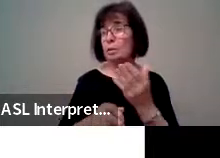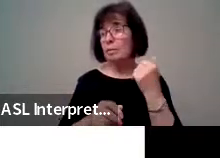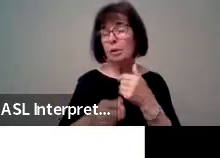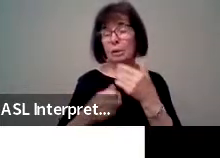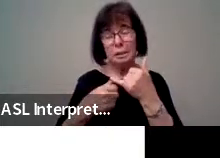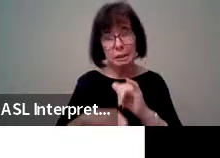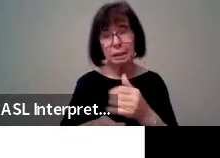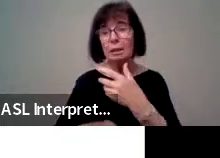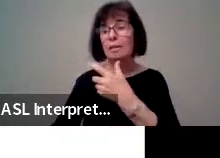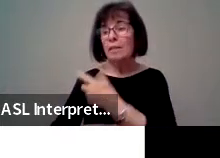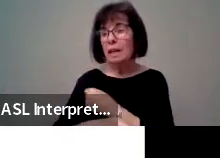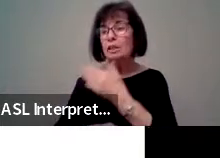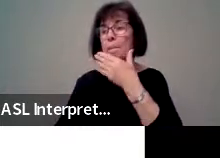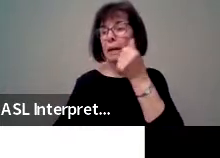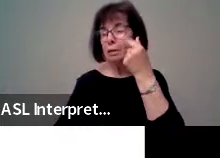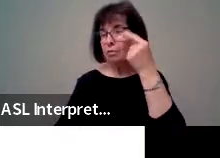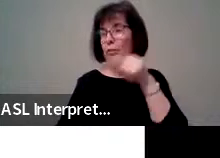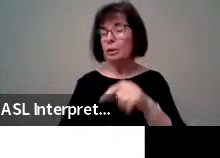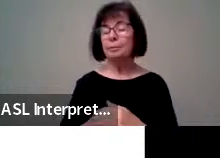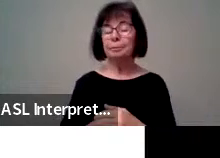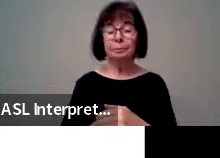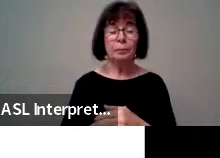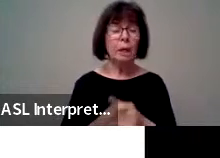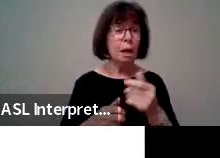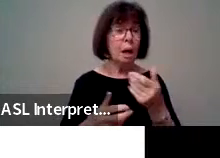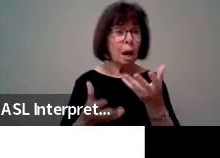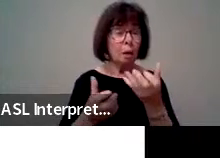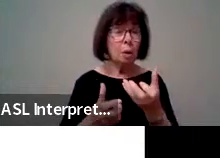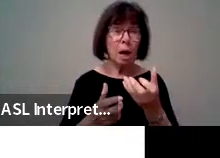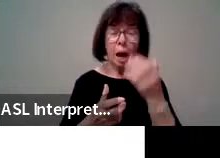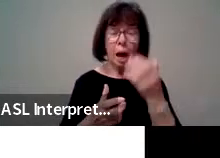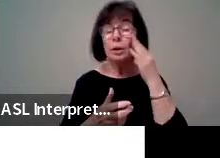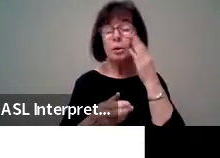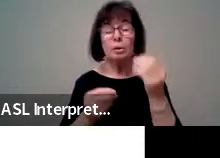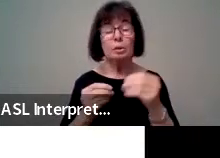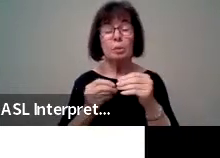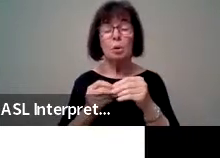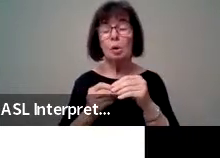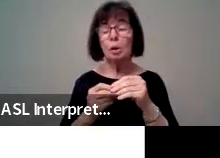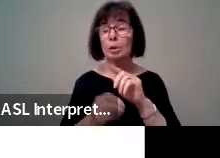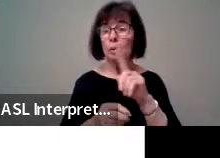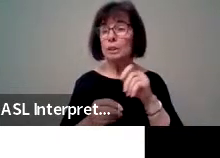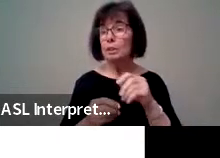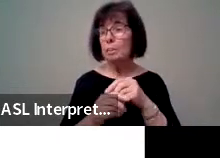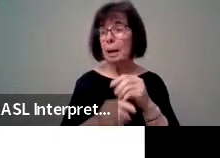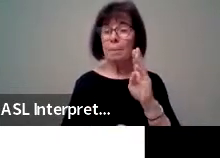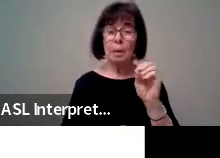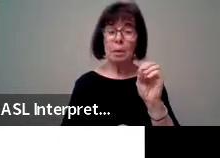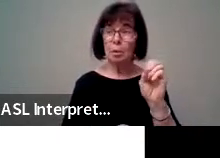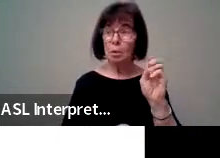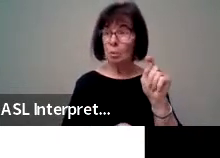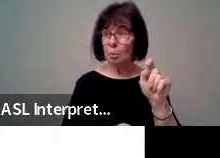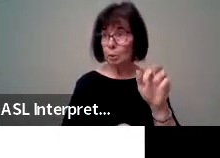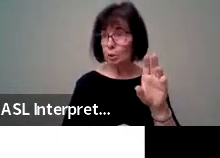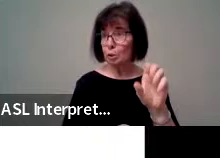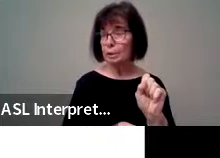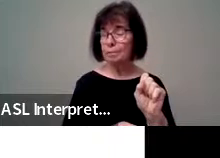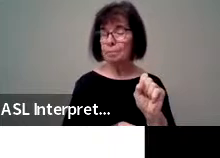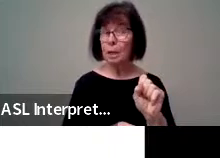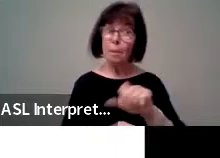this, though. I know there's probably more questions about the boosters, but the other big news, some of you have heard me talk about this in other